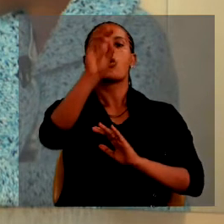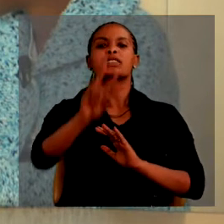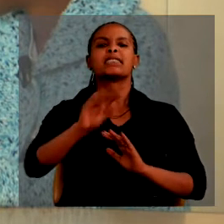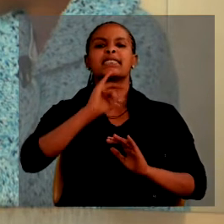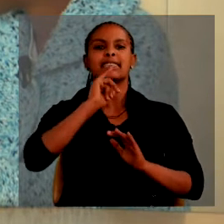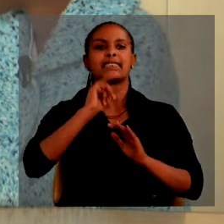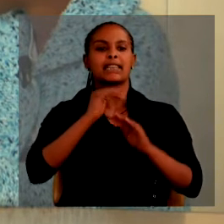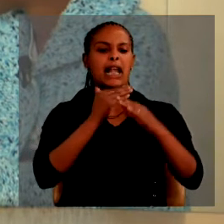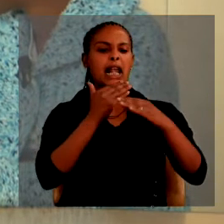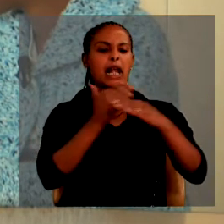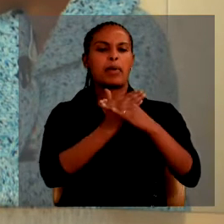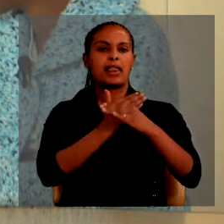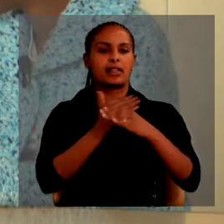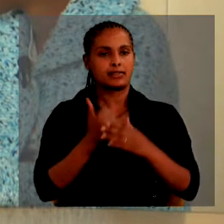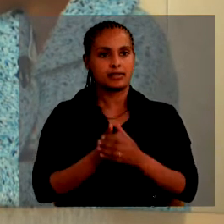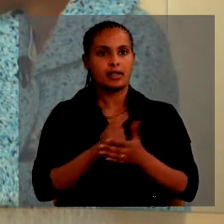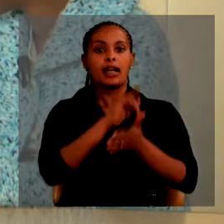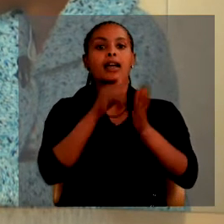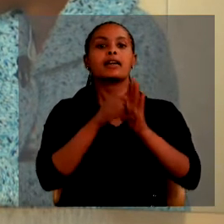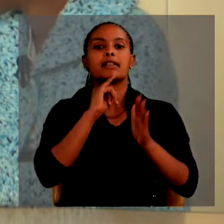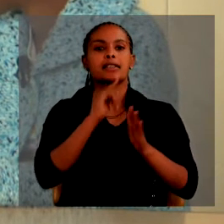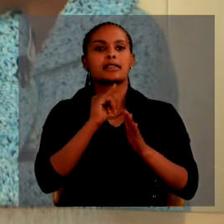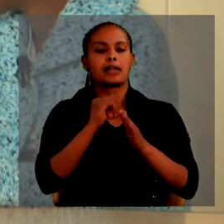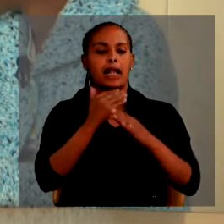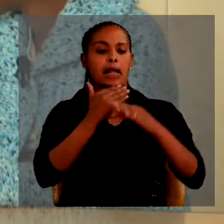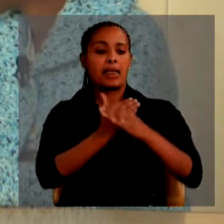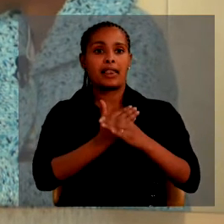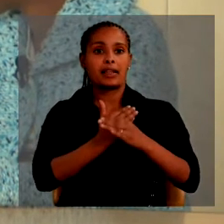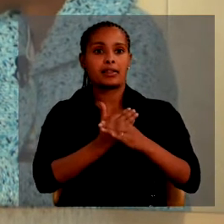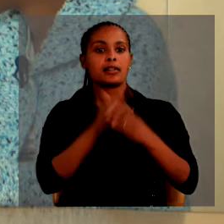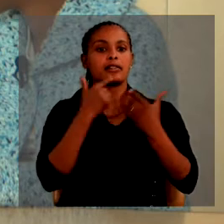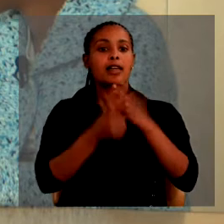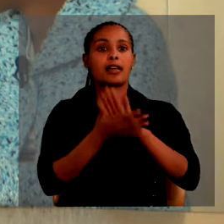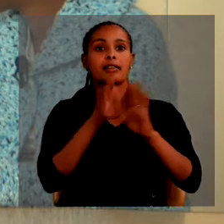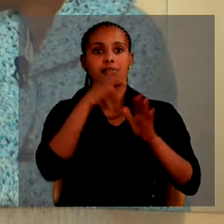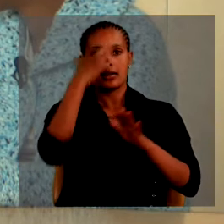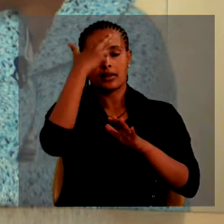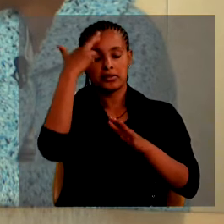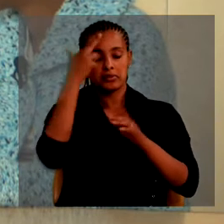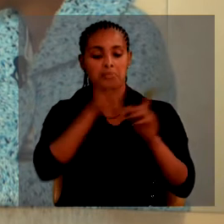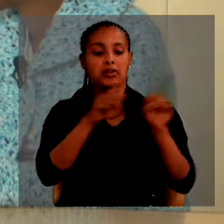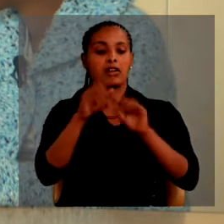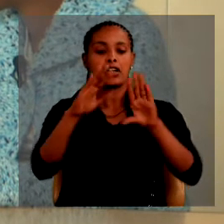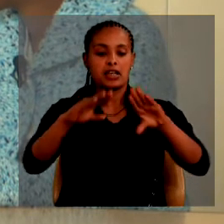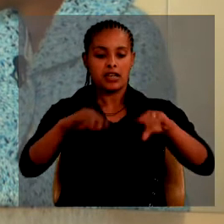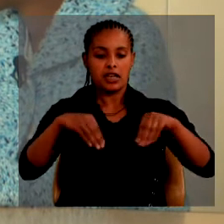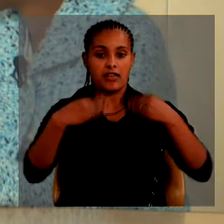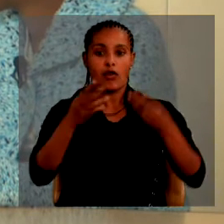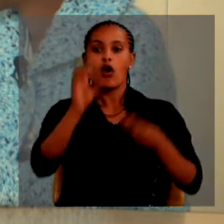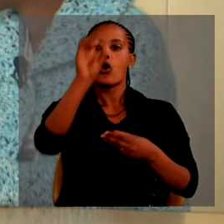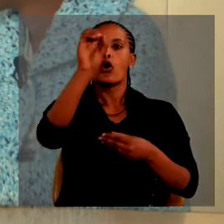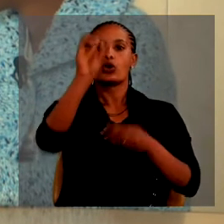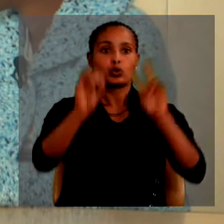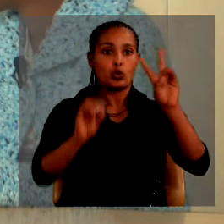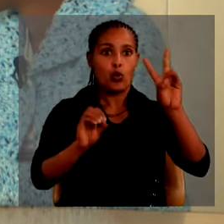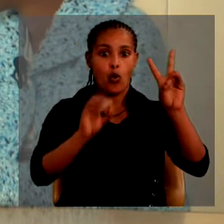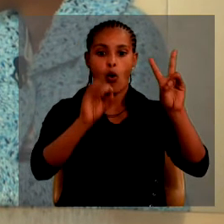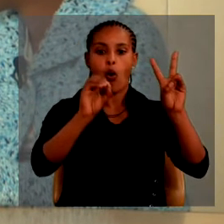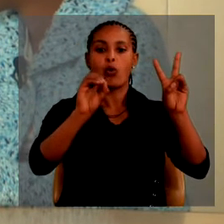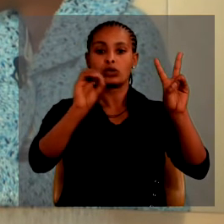limited, it is limited. In that case, instead of giving two oxygens for one